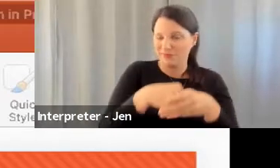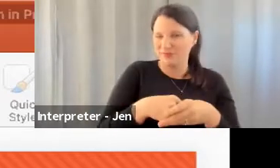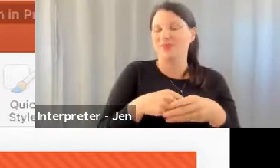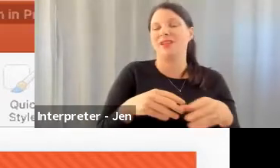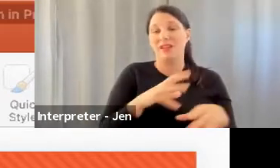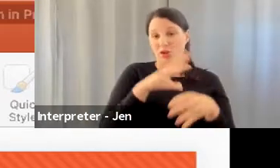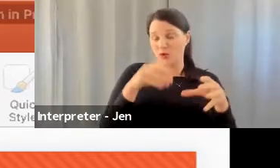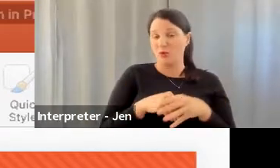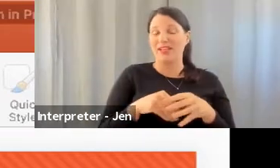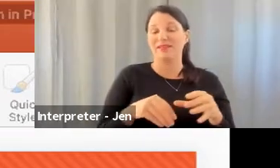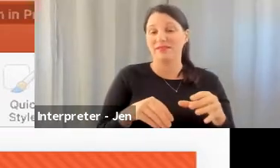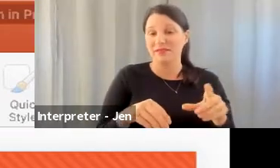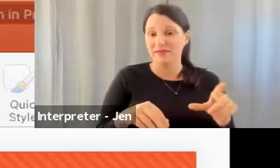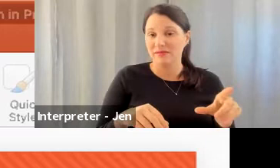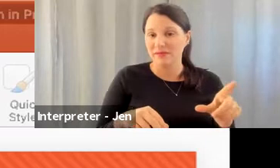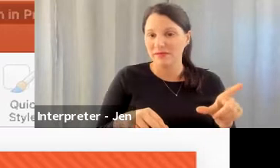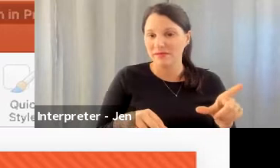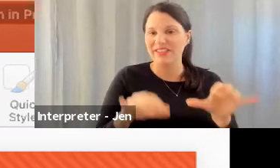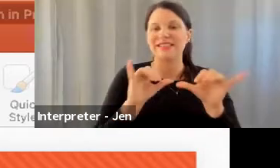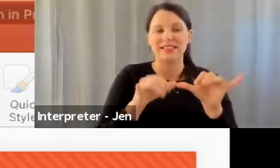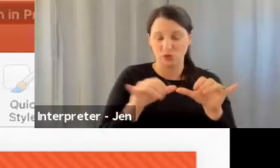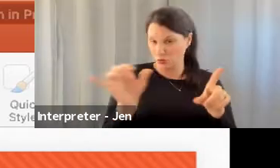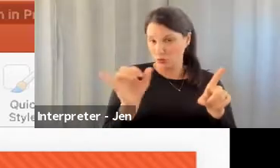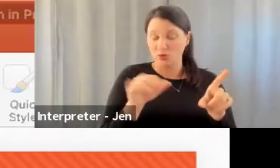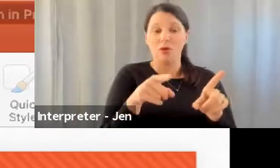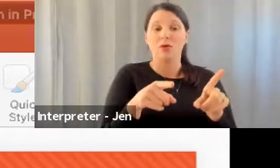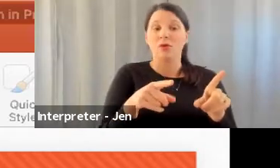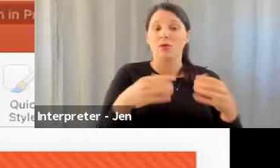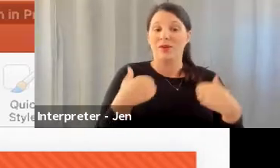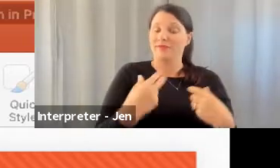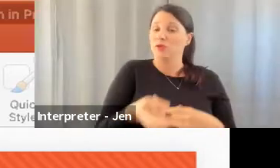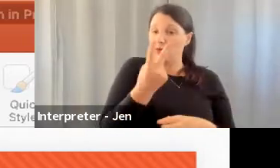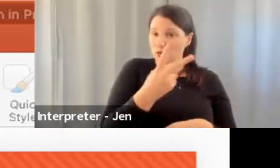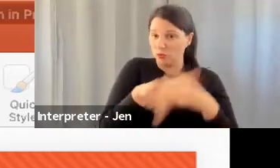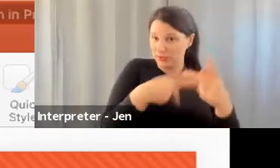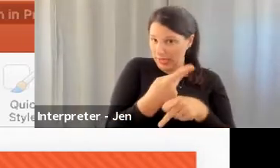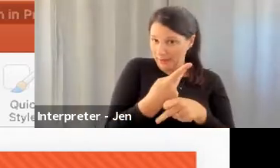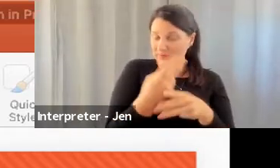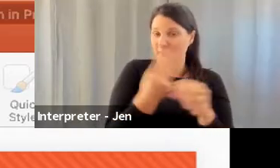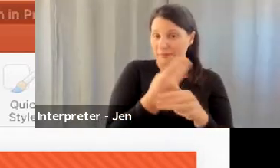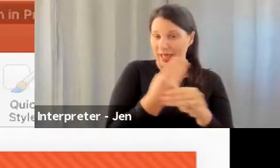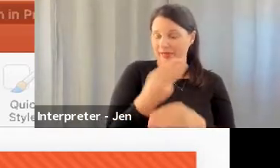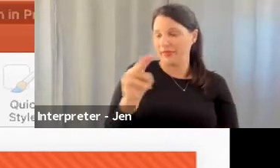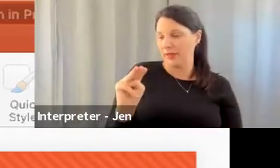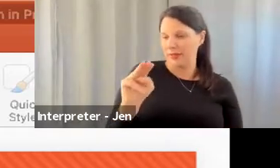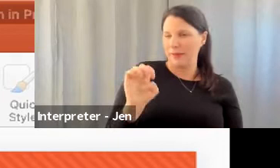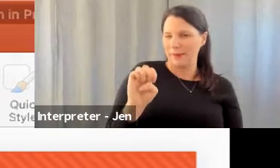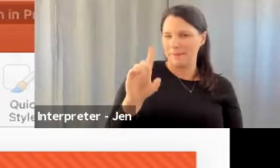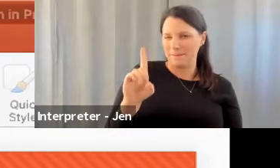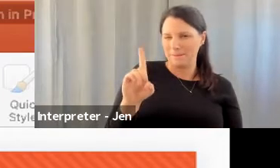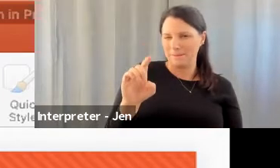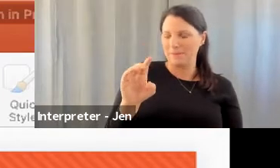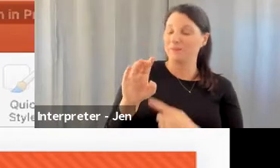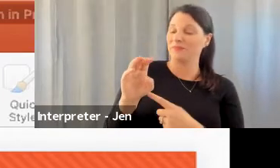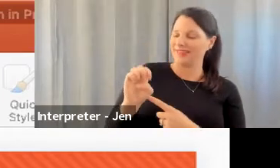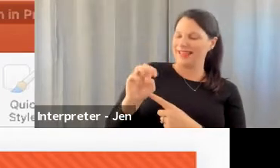the Zoom link there. And we have two types of math tutoring. We have an embedded tutoring program, which is essentially you